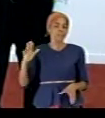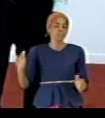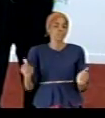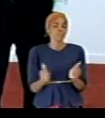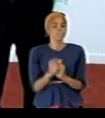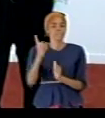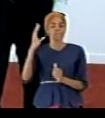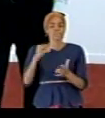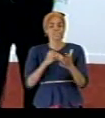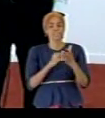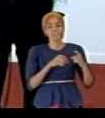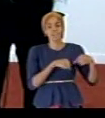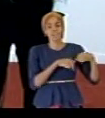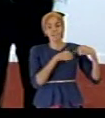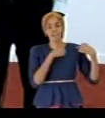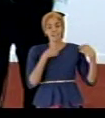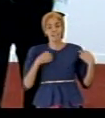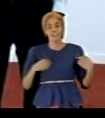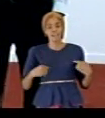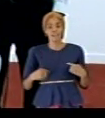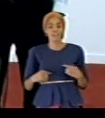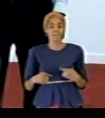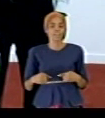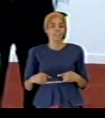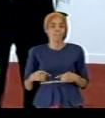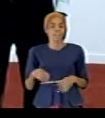Venons-nous du cœur de Dieu.